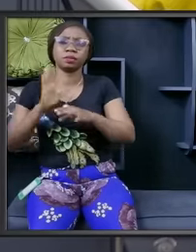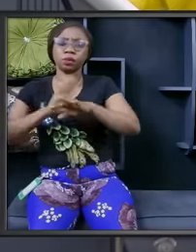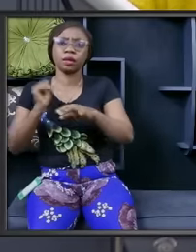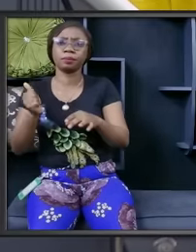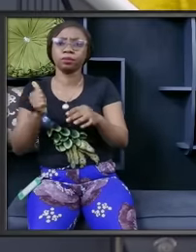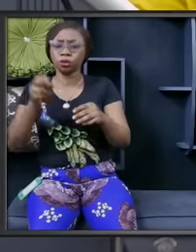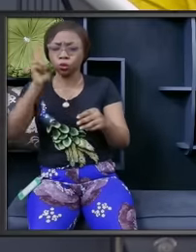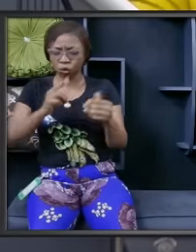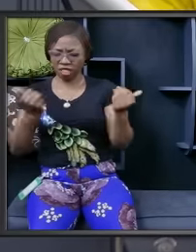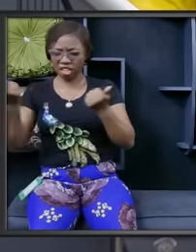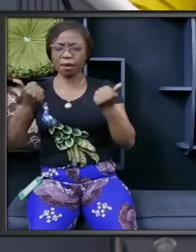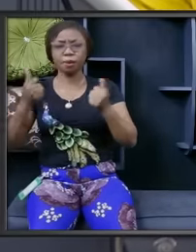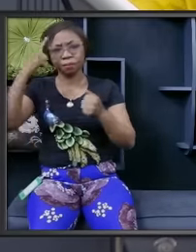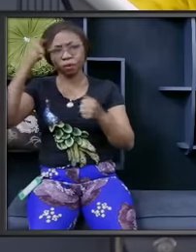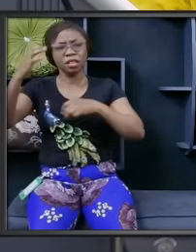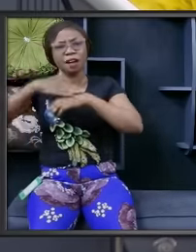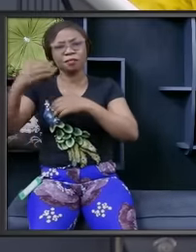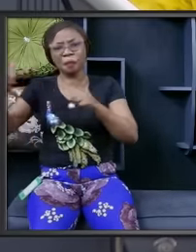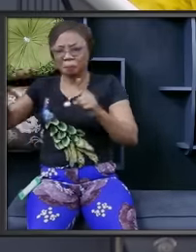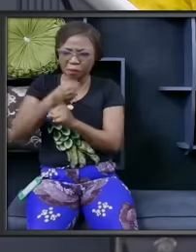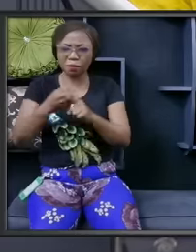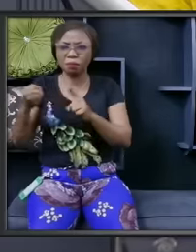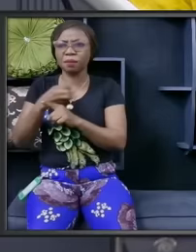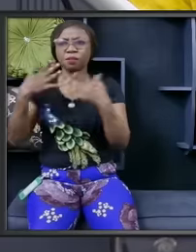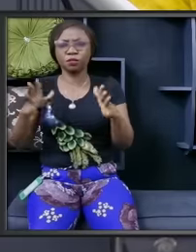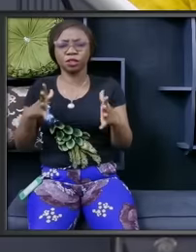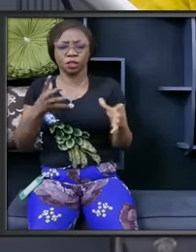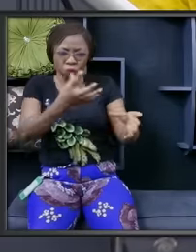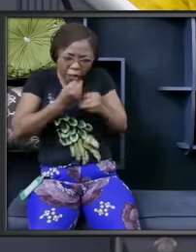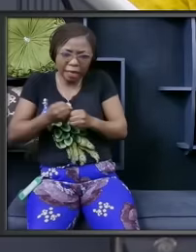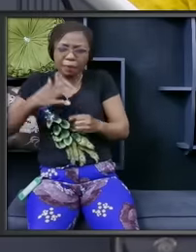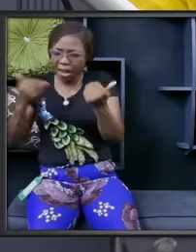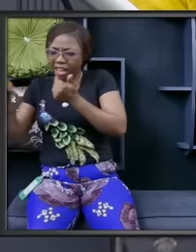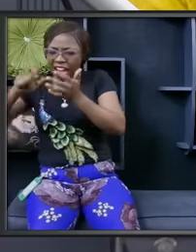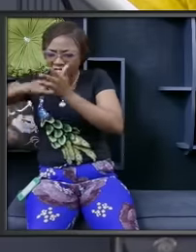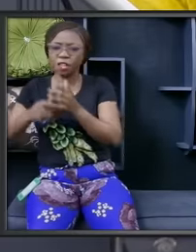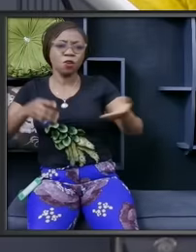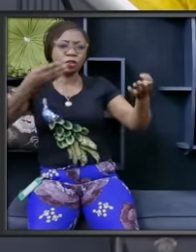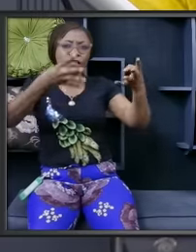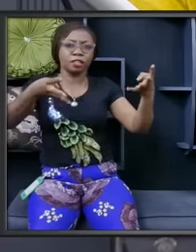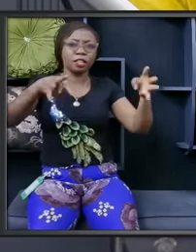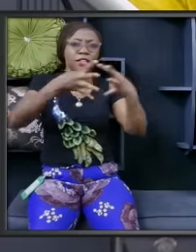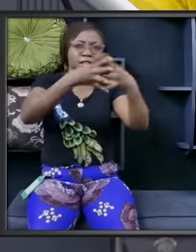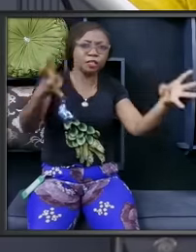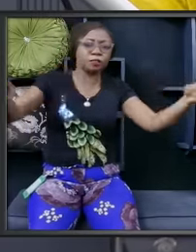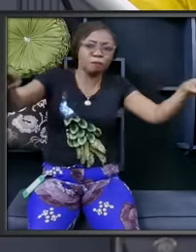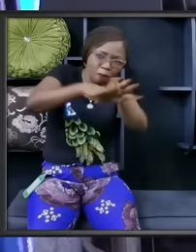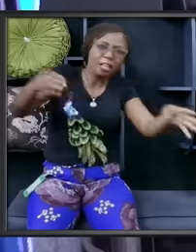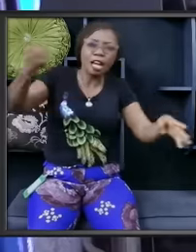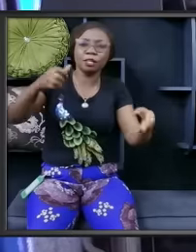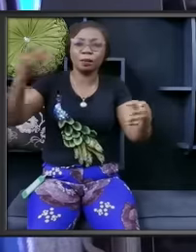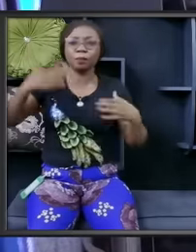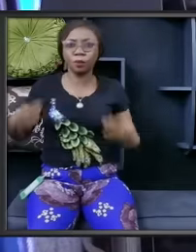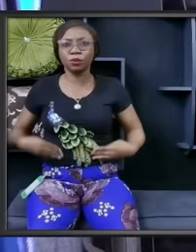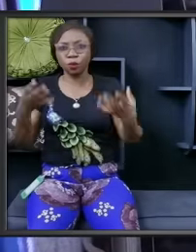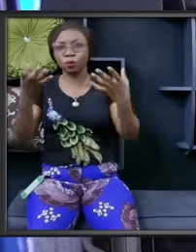now carry him motor. Because after beating me, he go collect my car key, he go lock in gate. Say anybody where demand for car to carry me to hospital, go